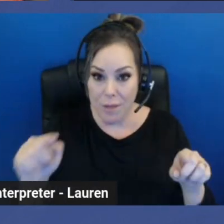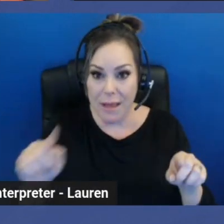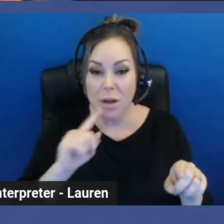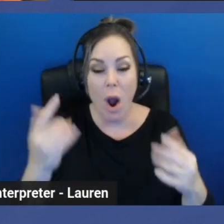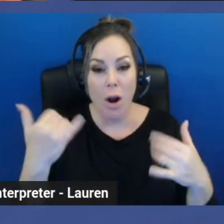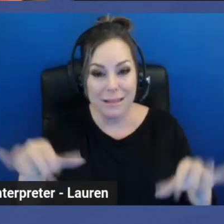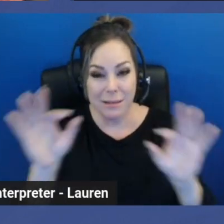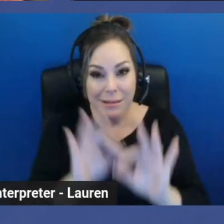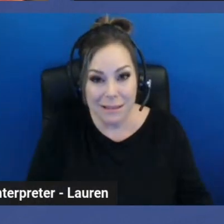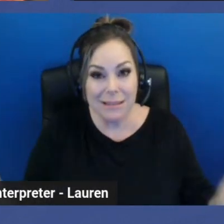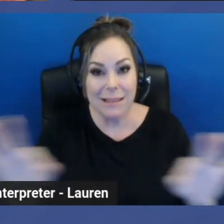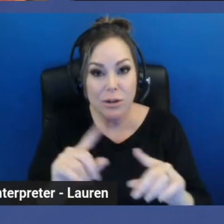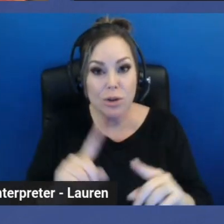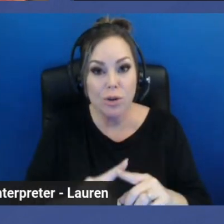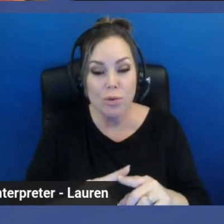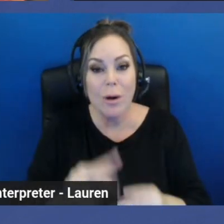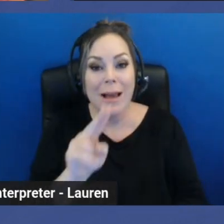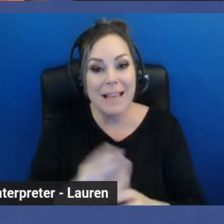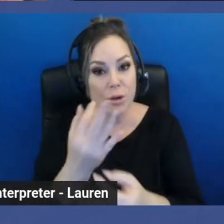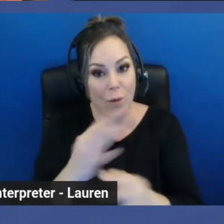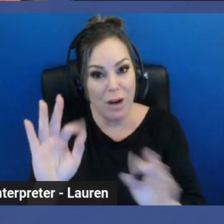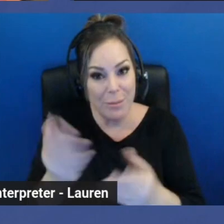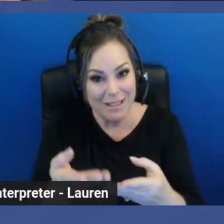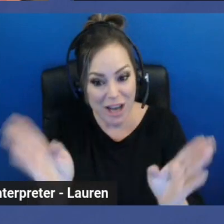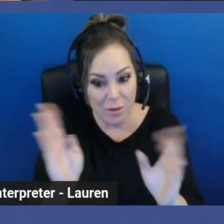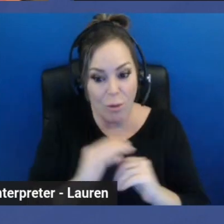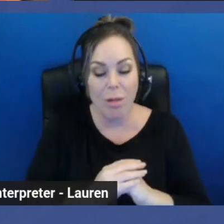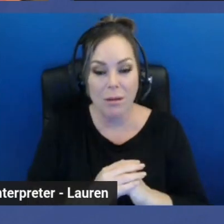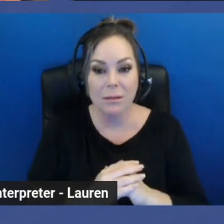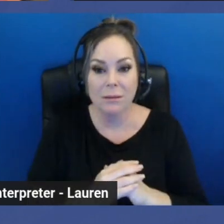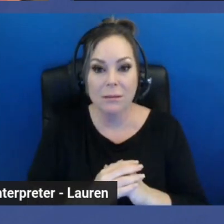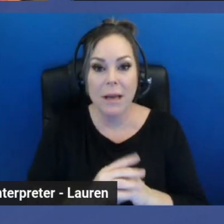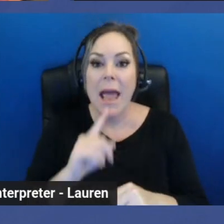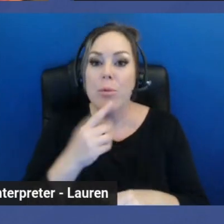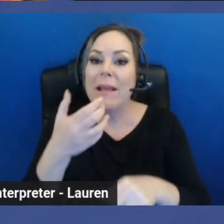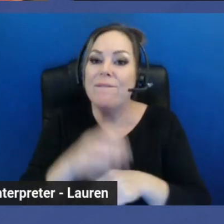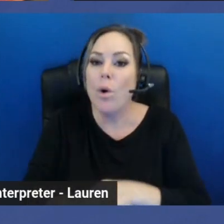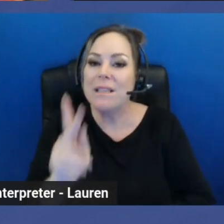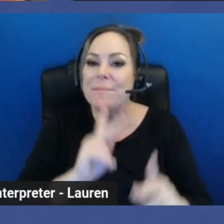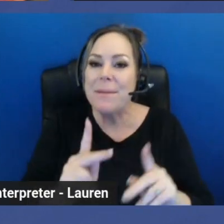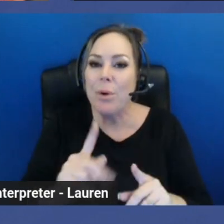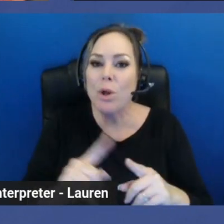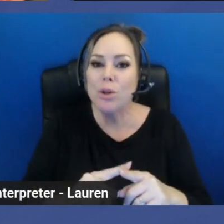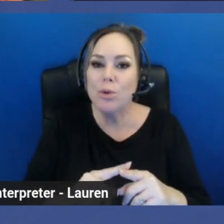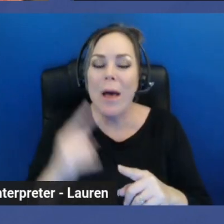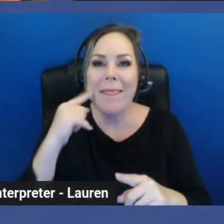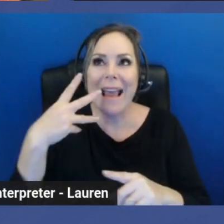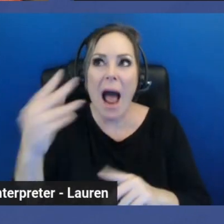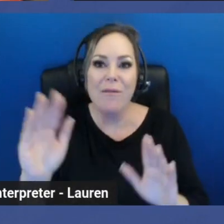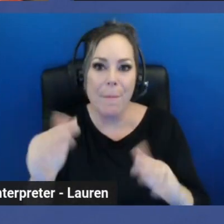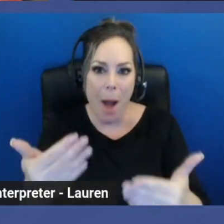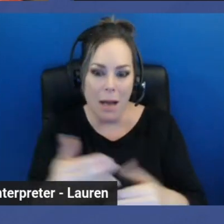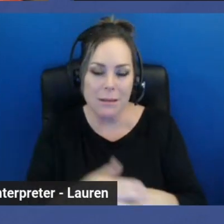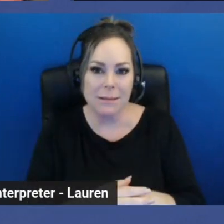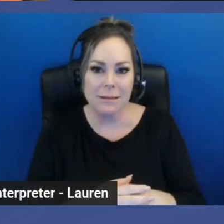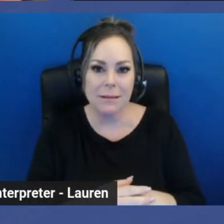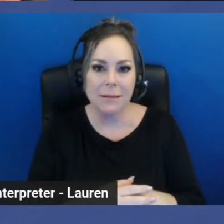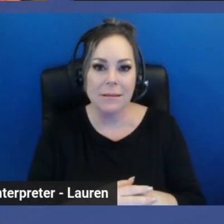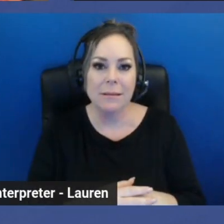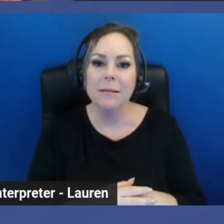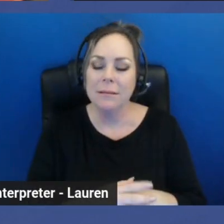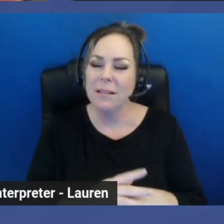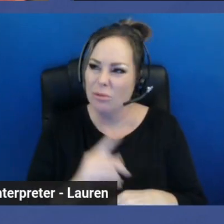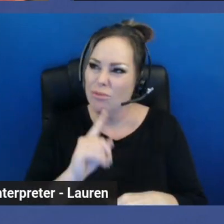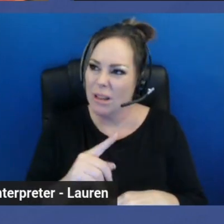sexual freedoms, and sort of forcing our viewers to think a little bit outside of the box about the limits of